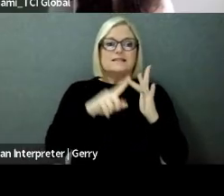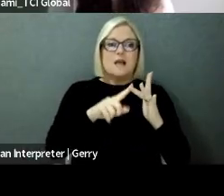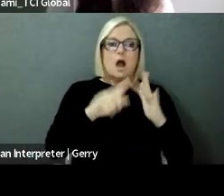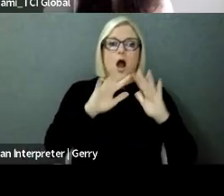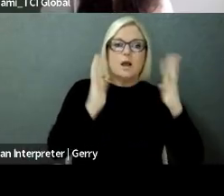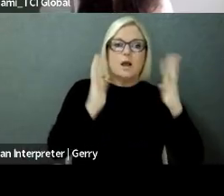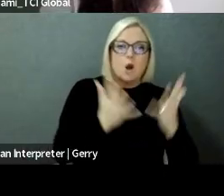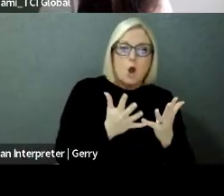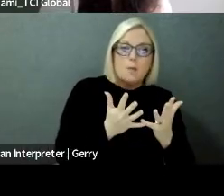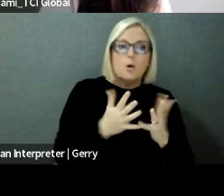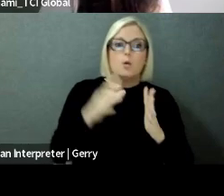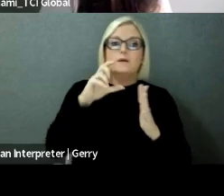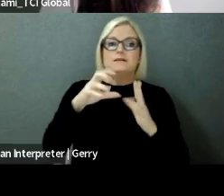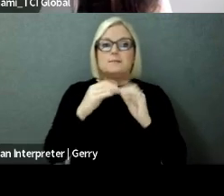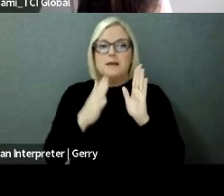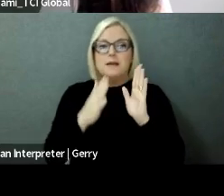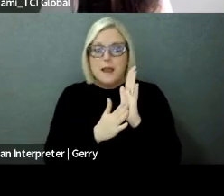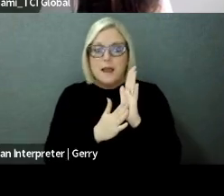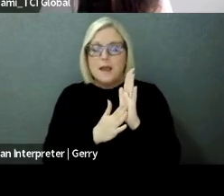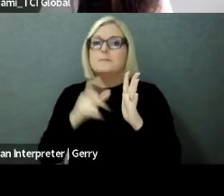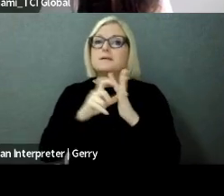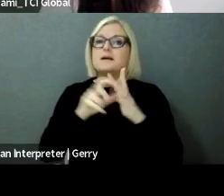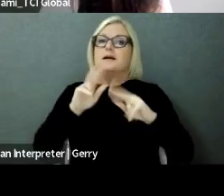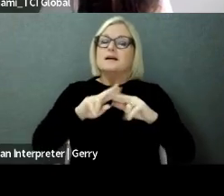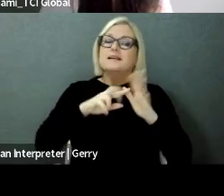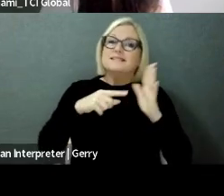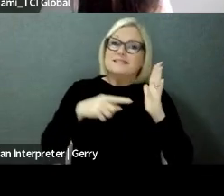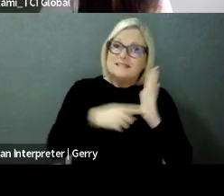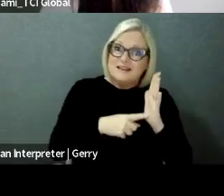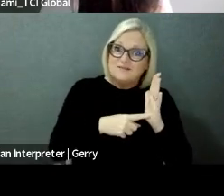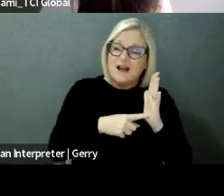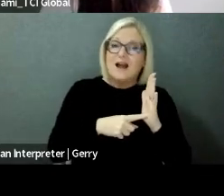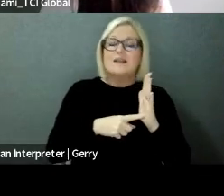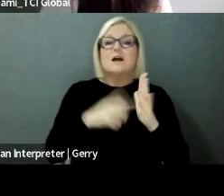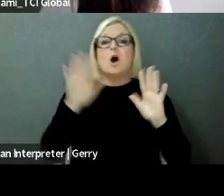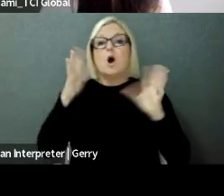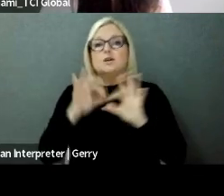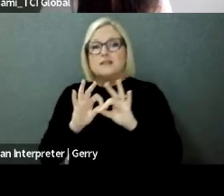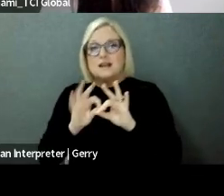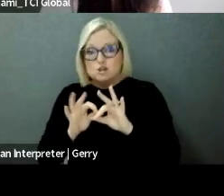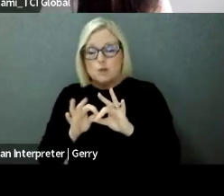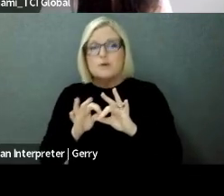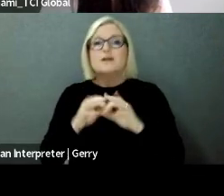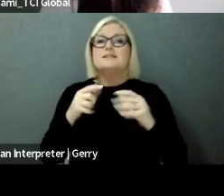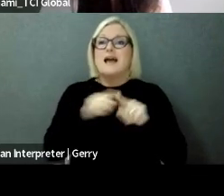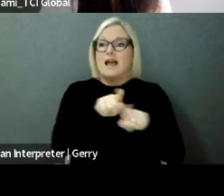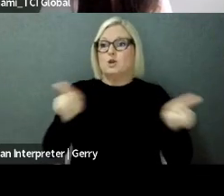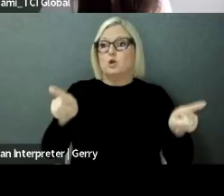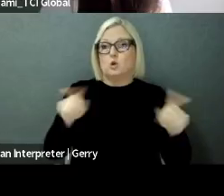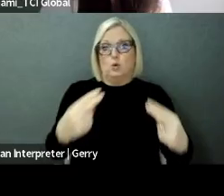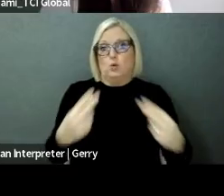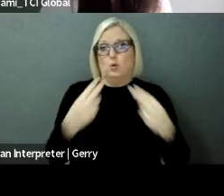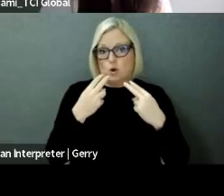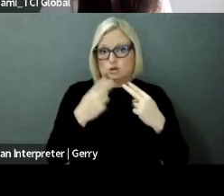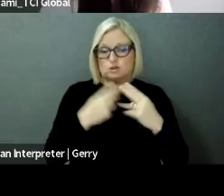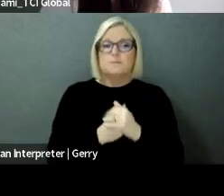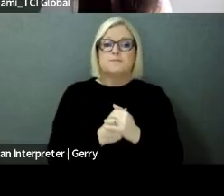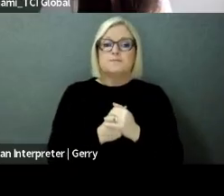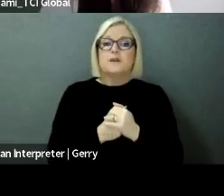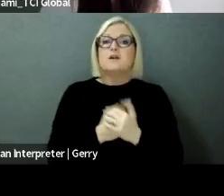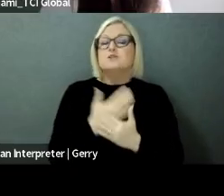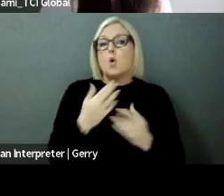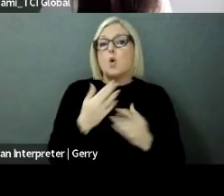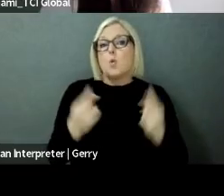CBM Australia, DFAT, the organisers, our sign language interpreters and audience members. We hope this